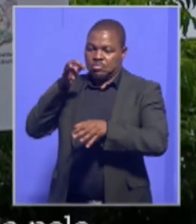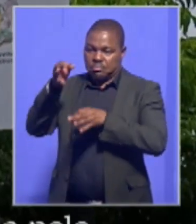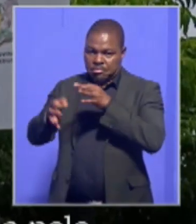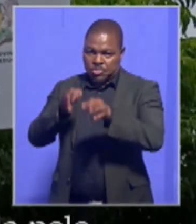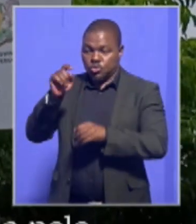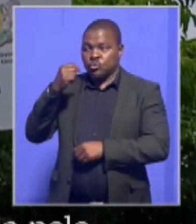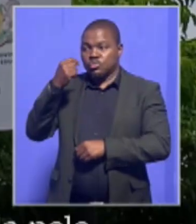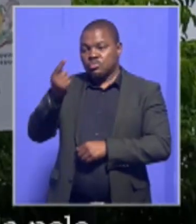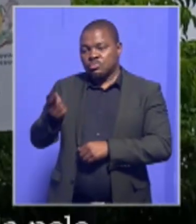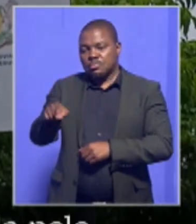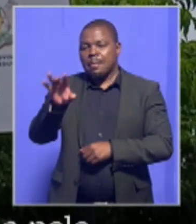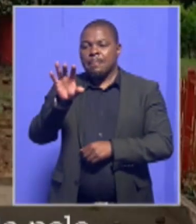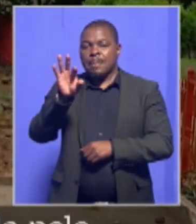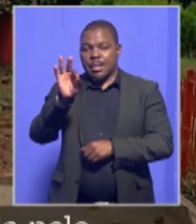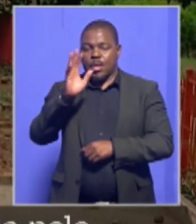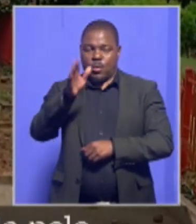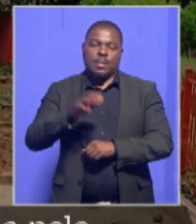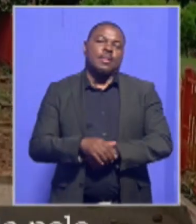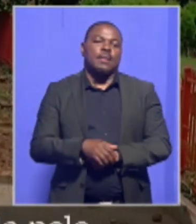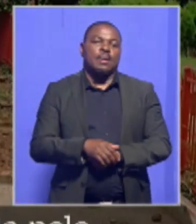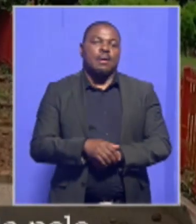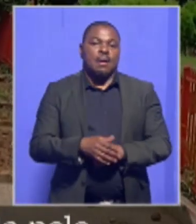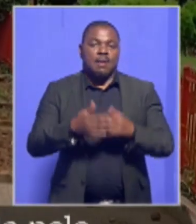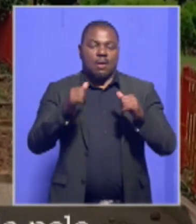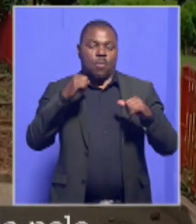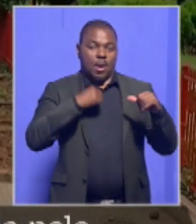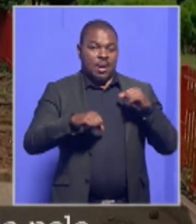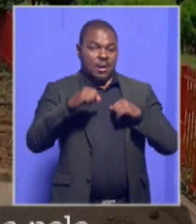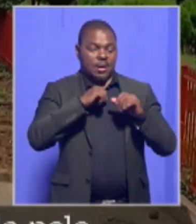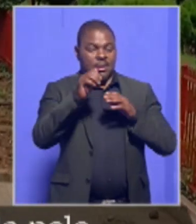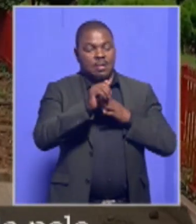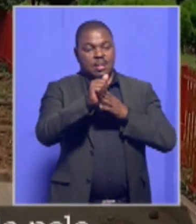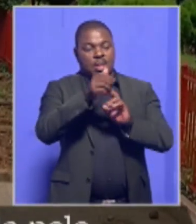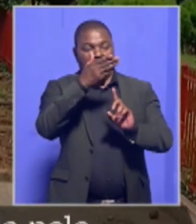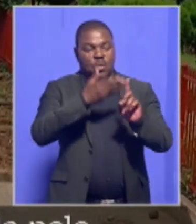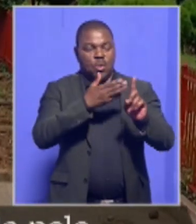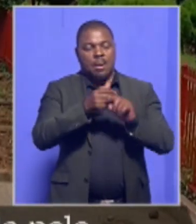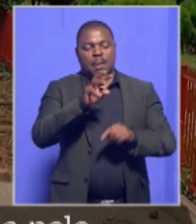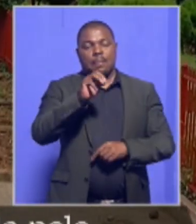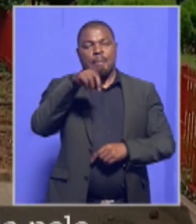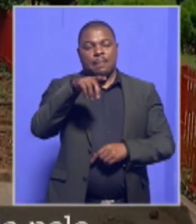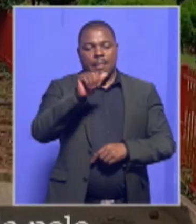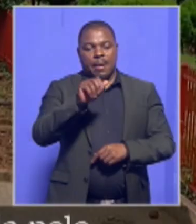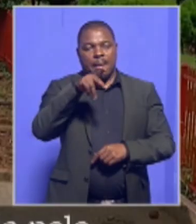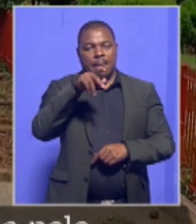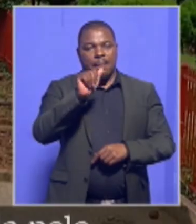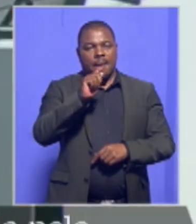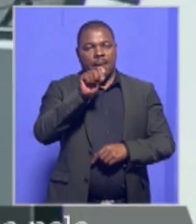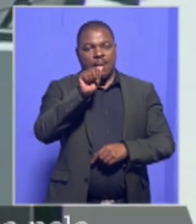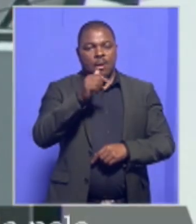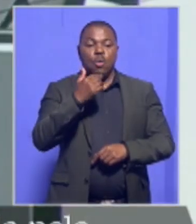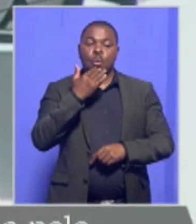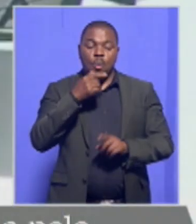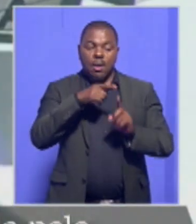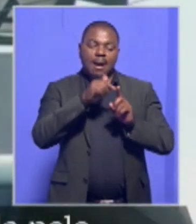ka mošupologo. Gabe a le moetapele wa nakwana ke Mpapatla Motšatši yo e lego rangwane wa kgošana le